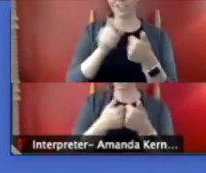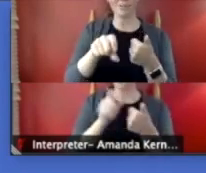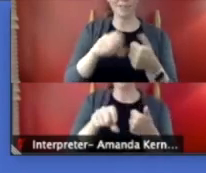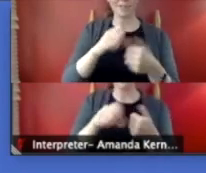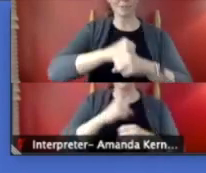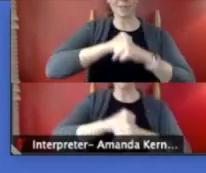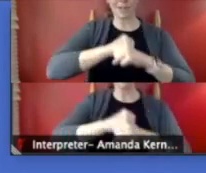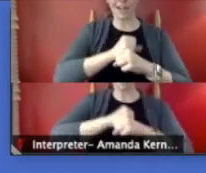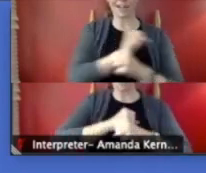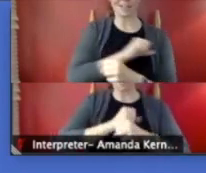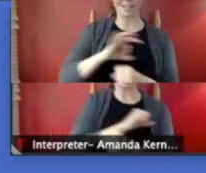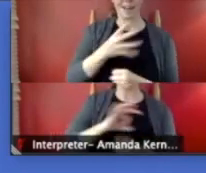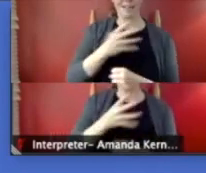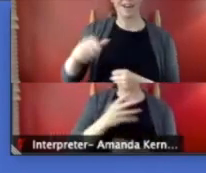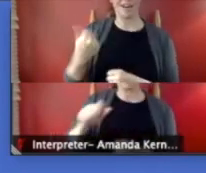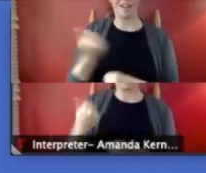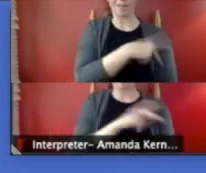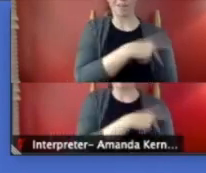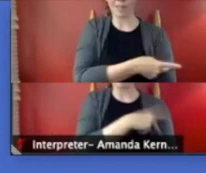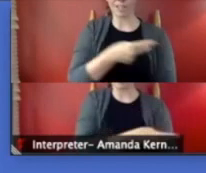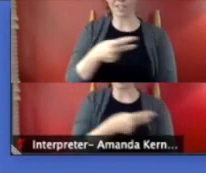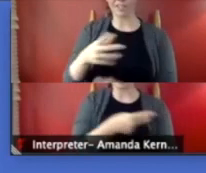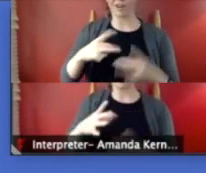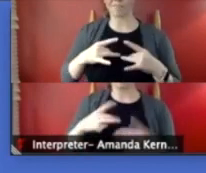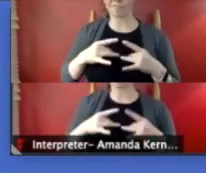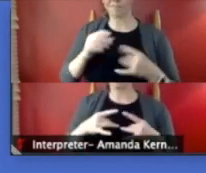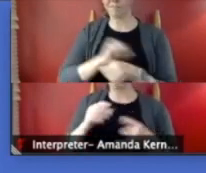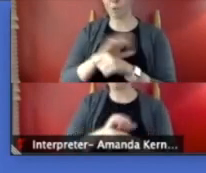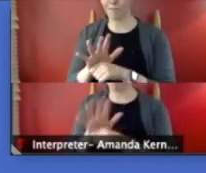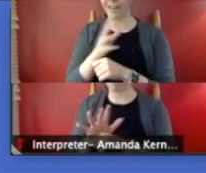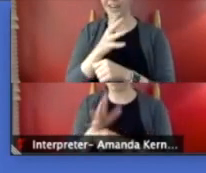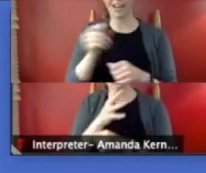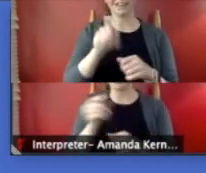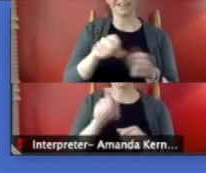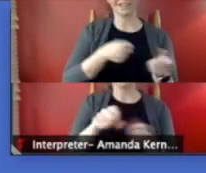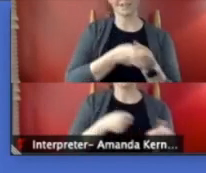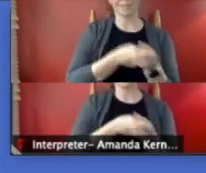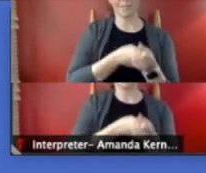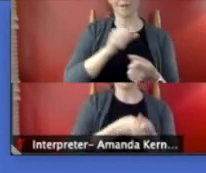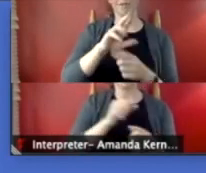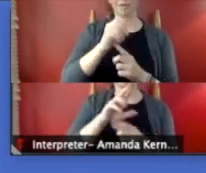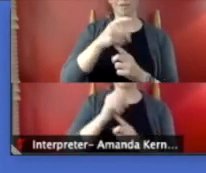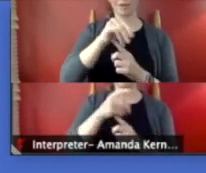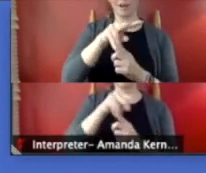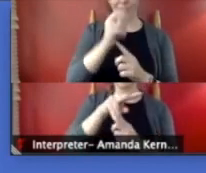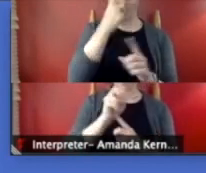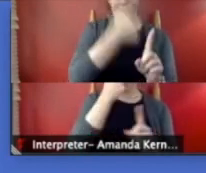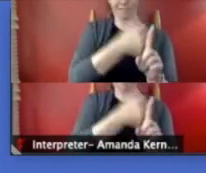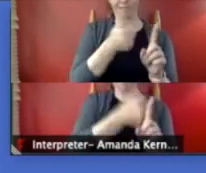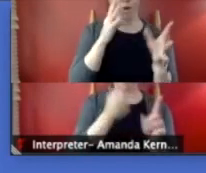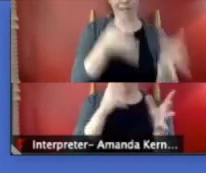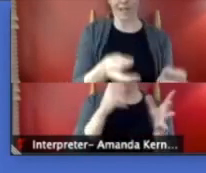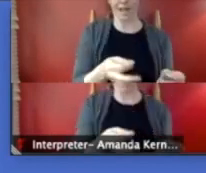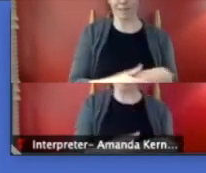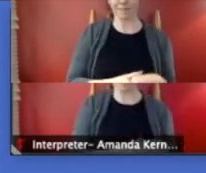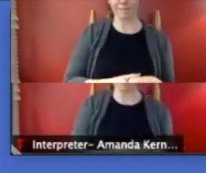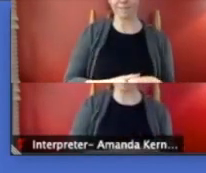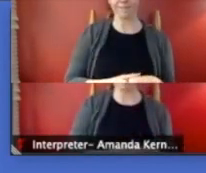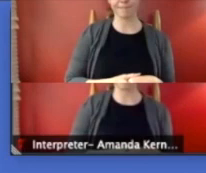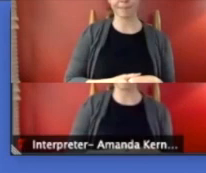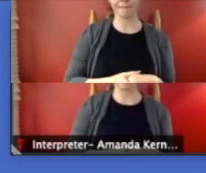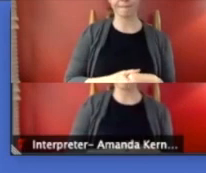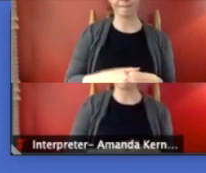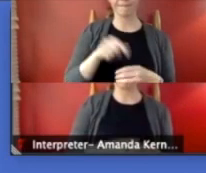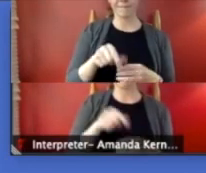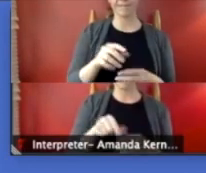patients from potential COVID infection and the need to support reproductive autonomy. This affiliate has found that the key is trusting to patients